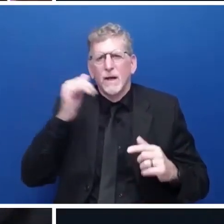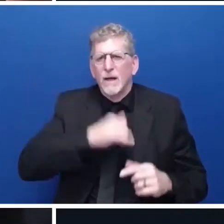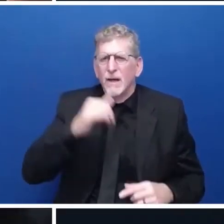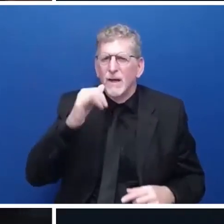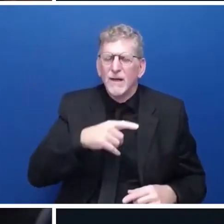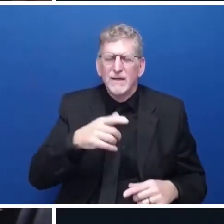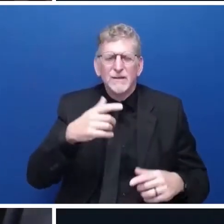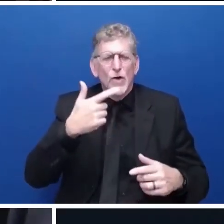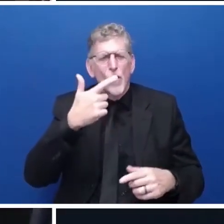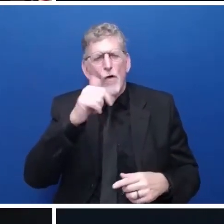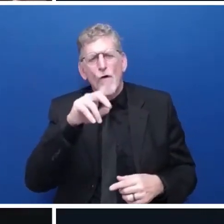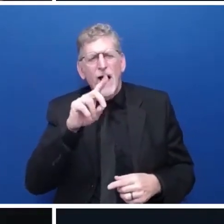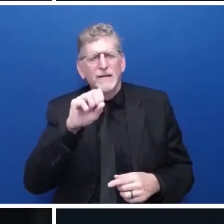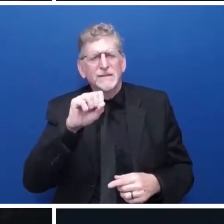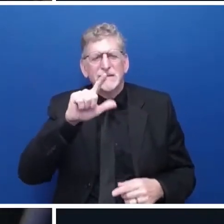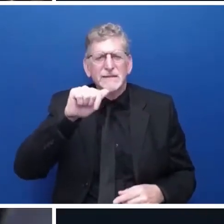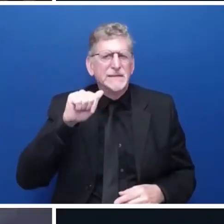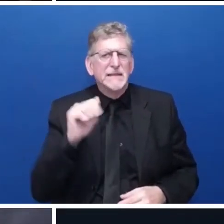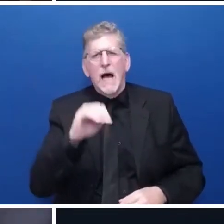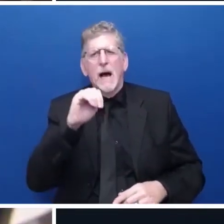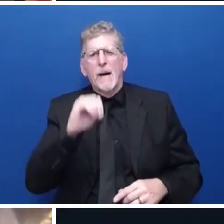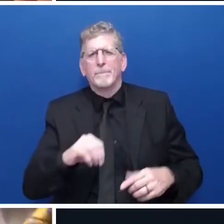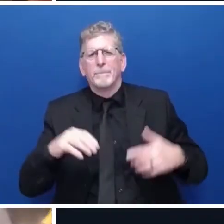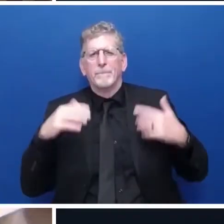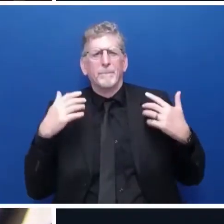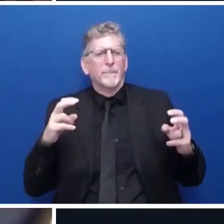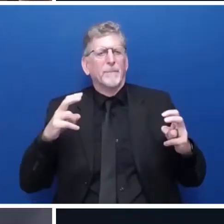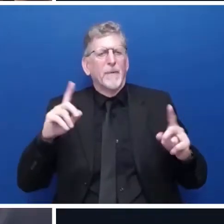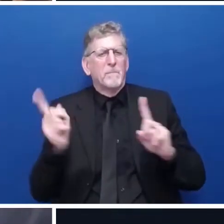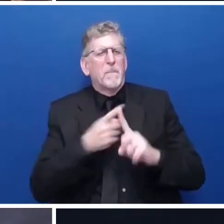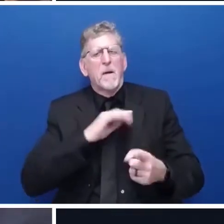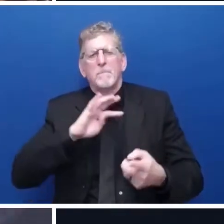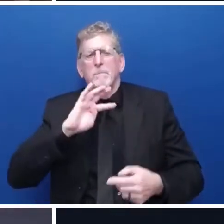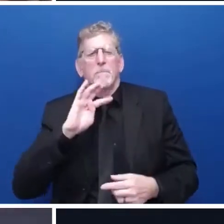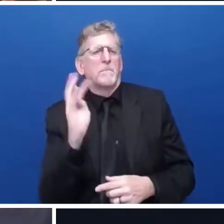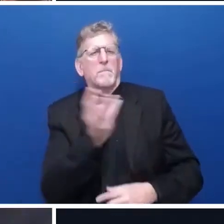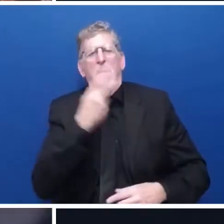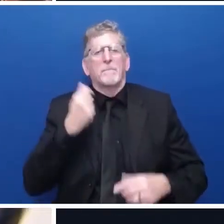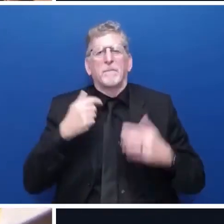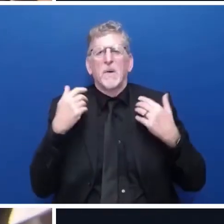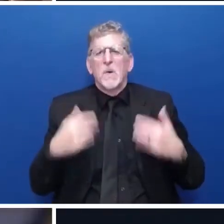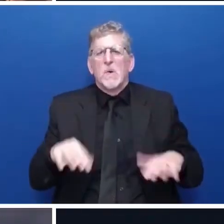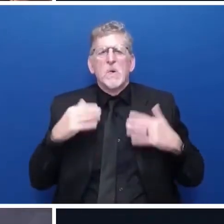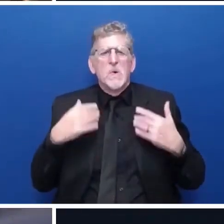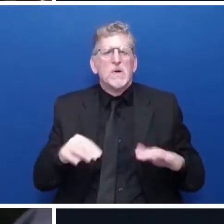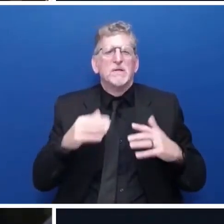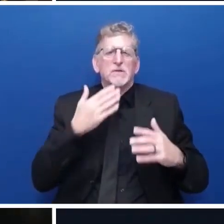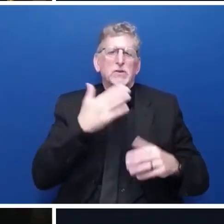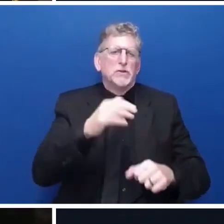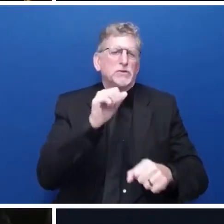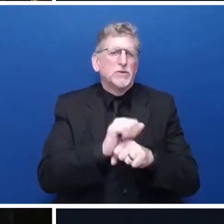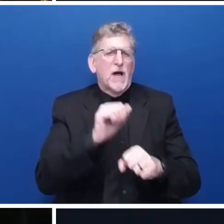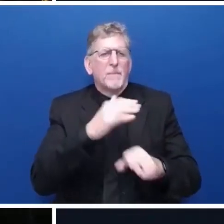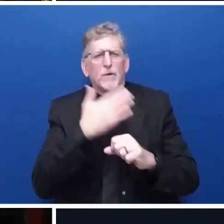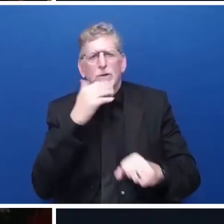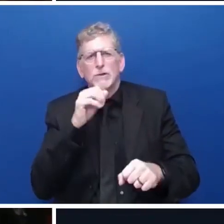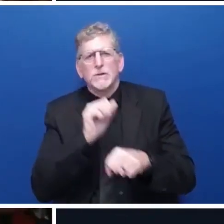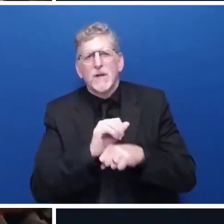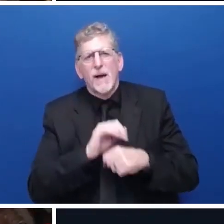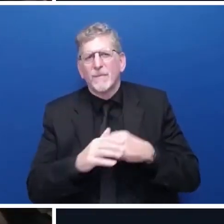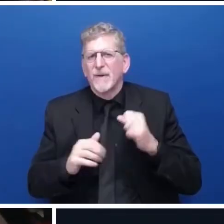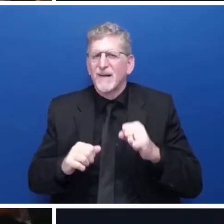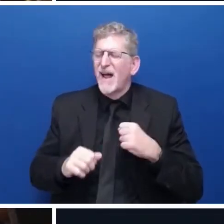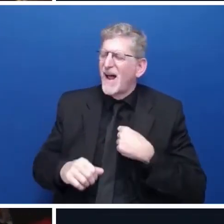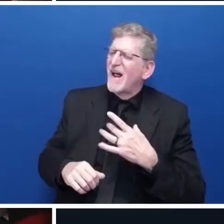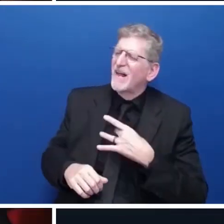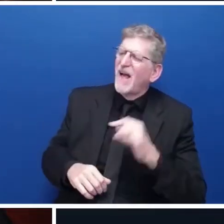America loves you. Thank you. It was amazing. America loves you. Oh, look at this guy. I like that tie. I want that tie. Give me that